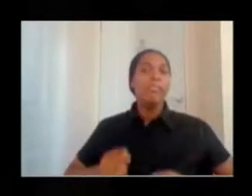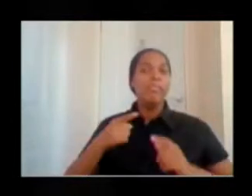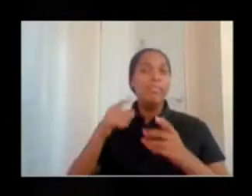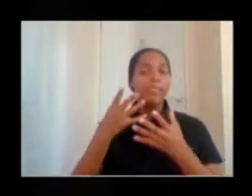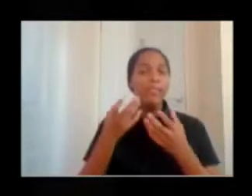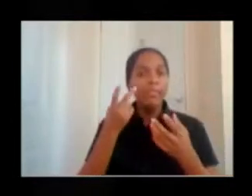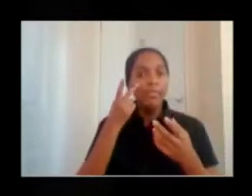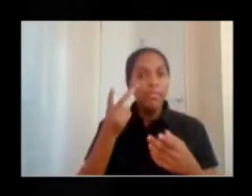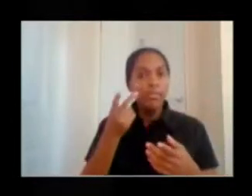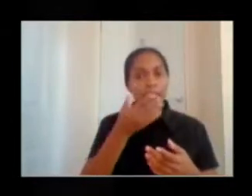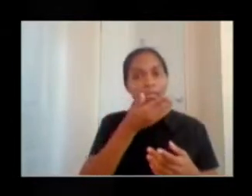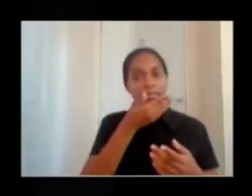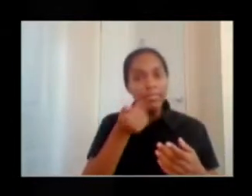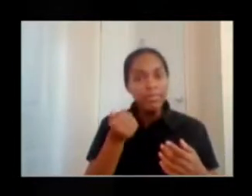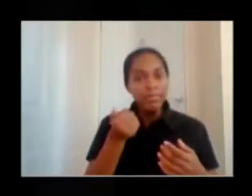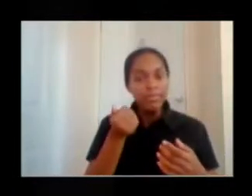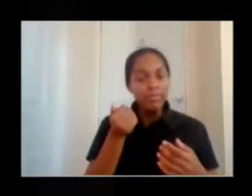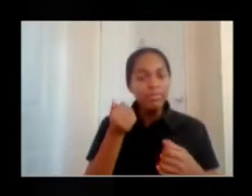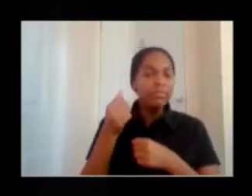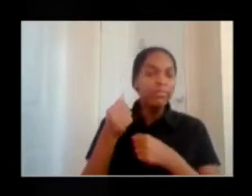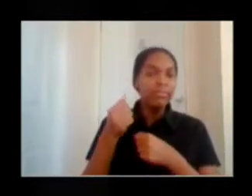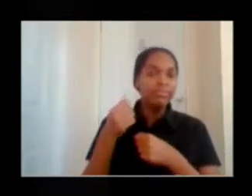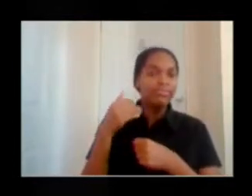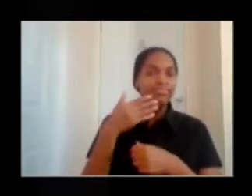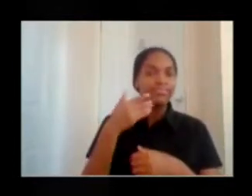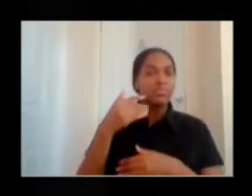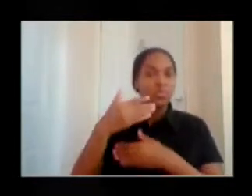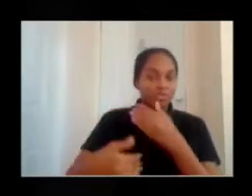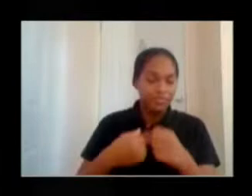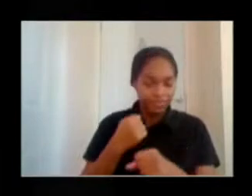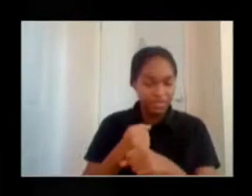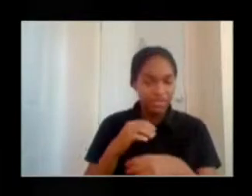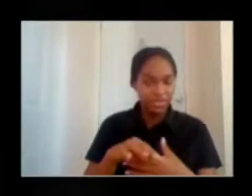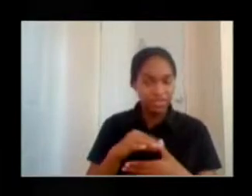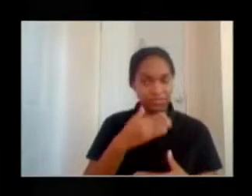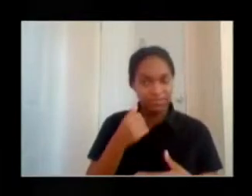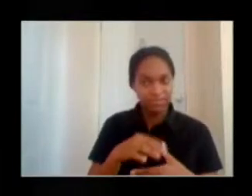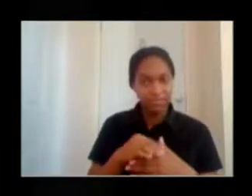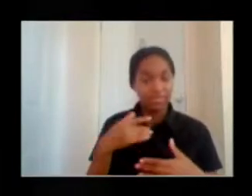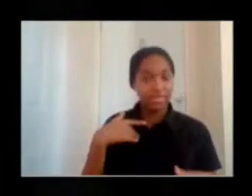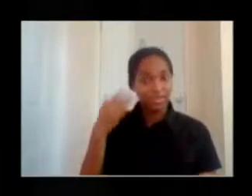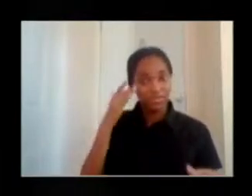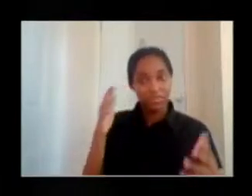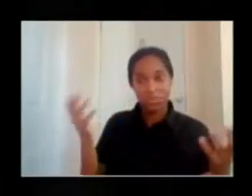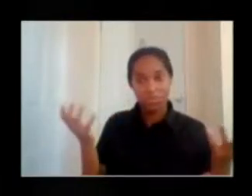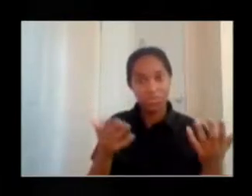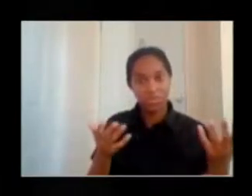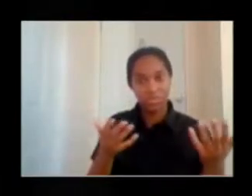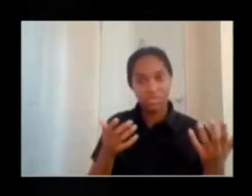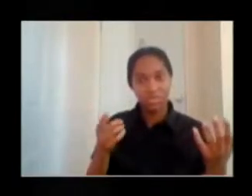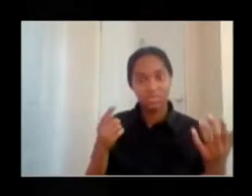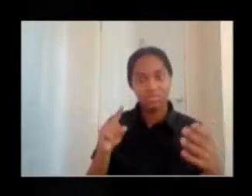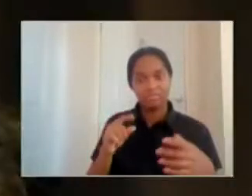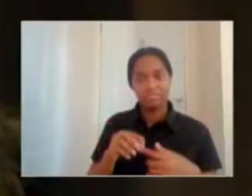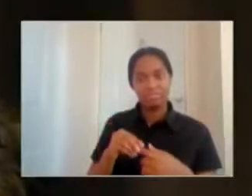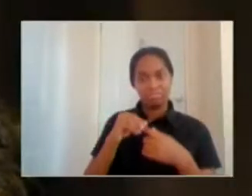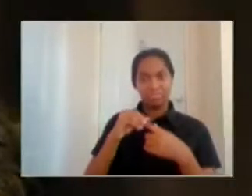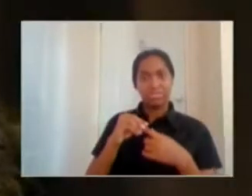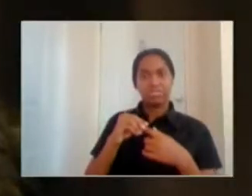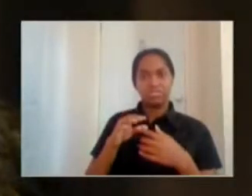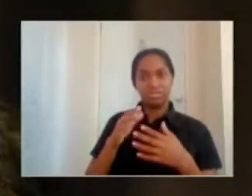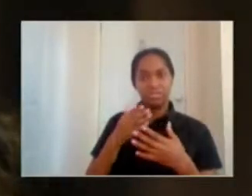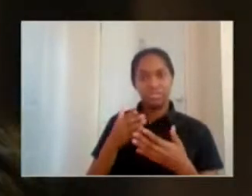of better over-the-air content. So I don't know what's the kind of unique feature, unique